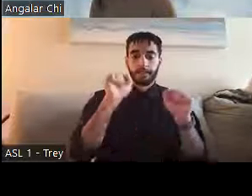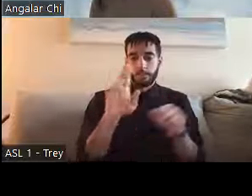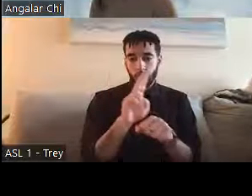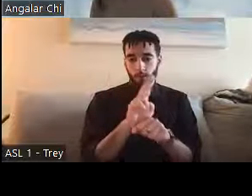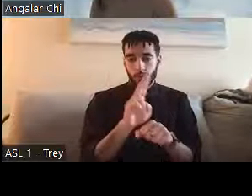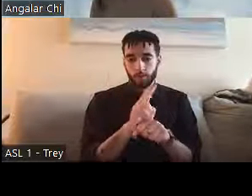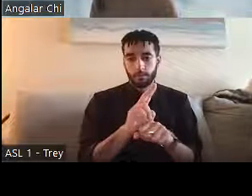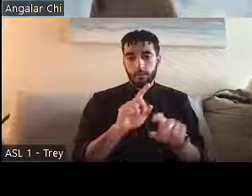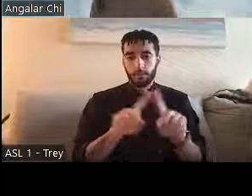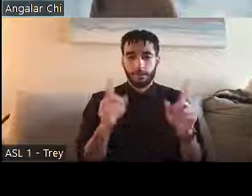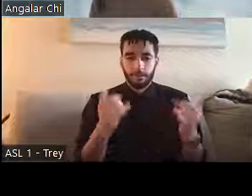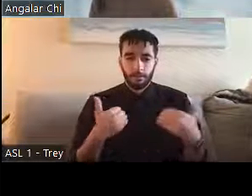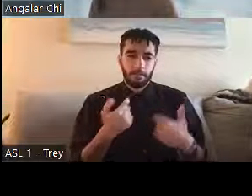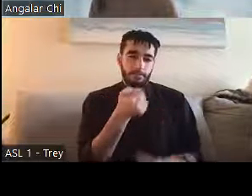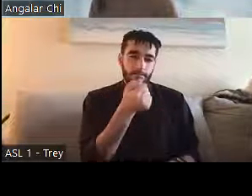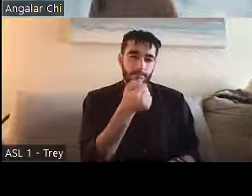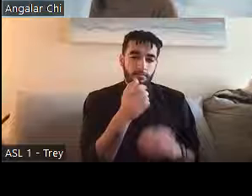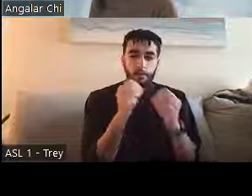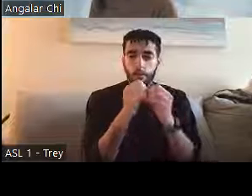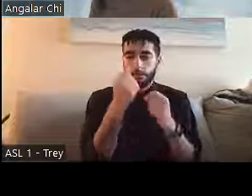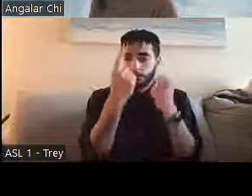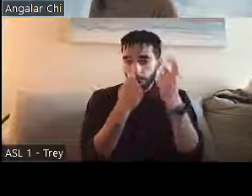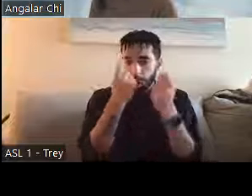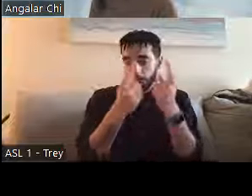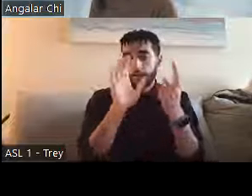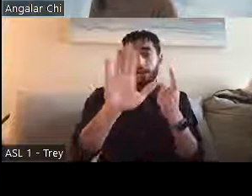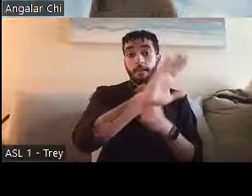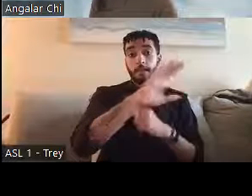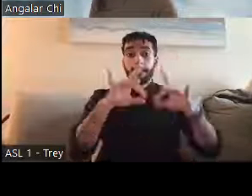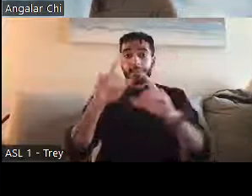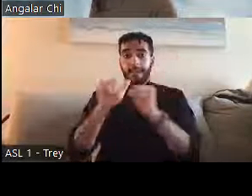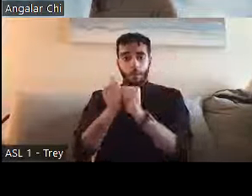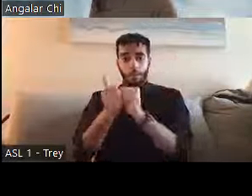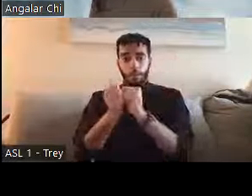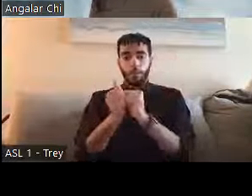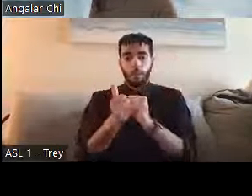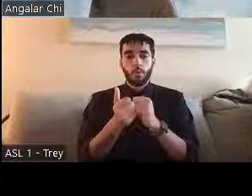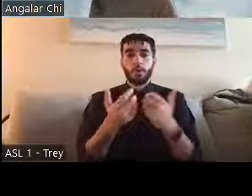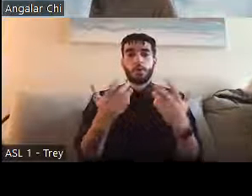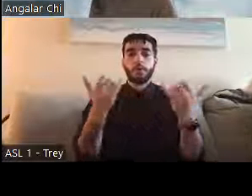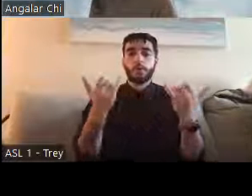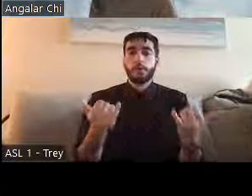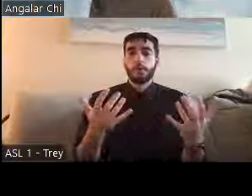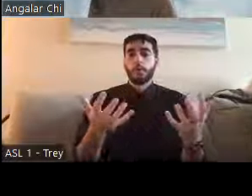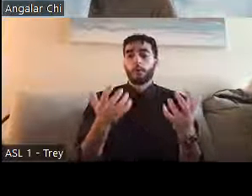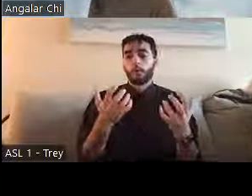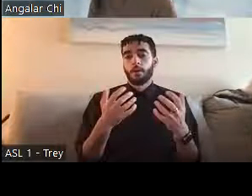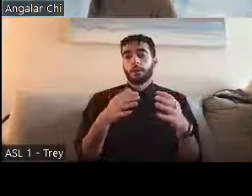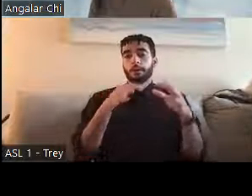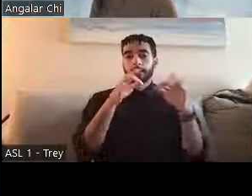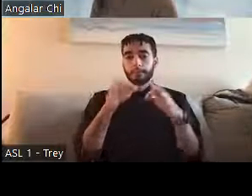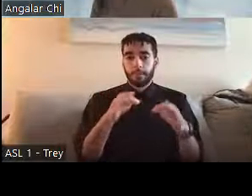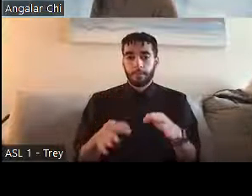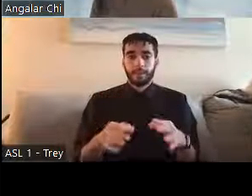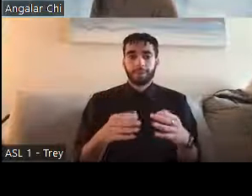that we have some understanding on how participants were selected to take the survey, I would like to now present the